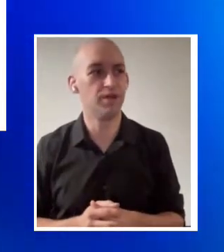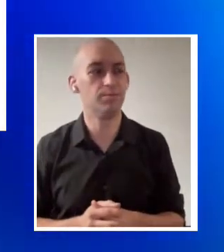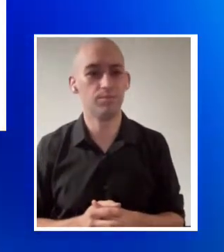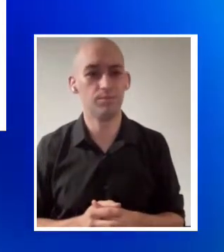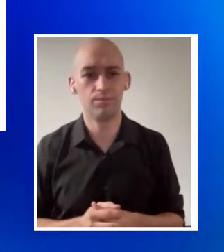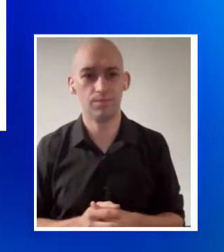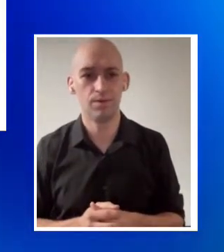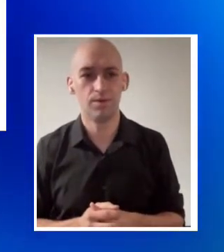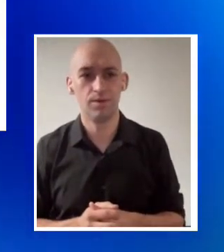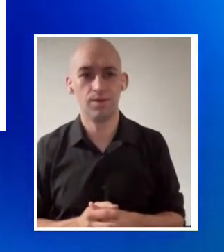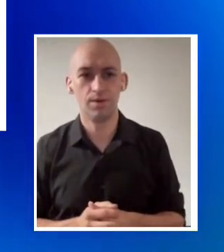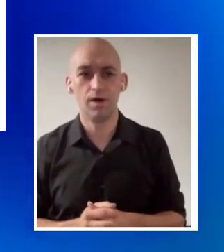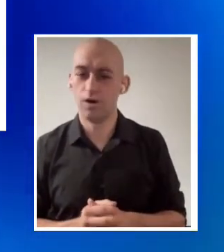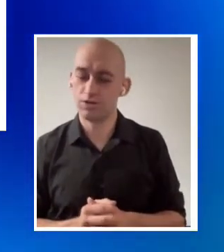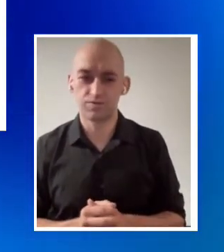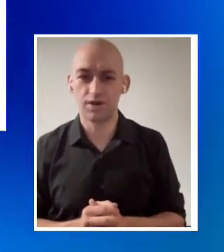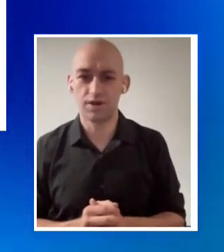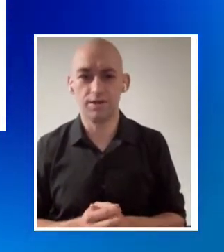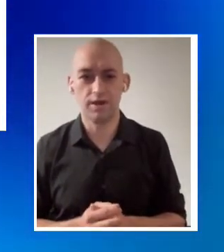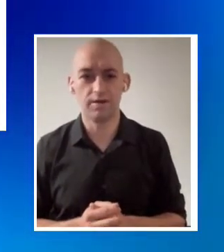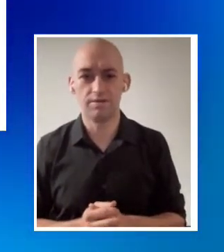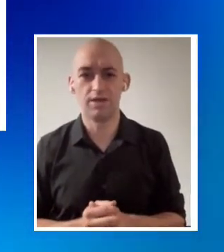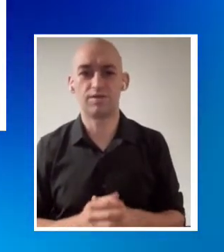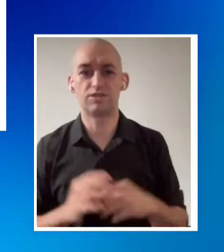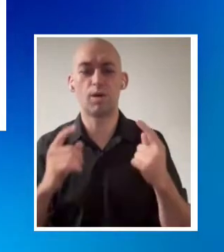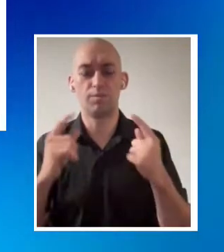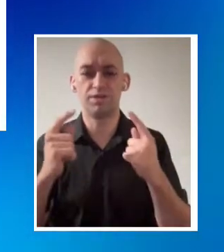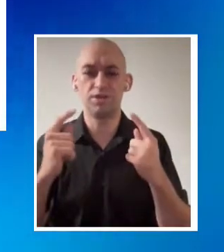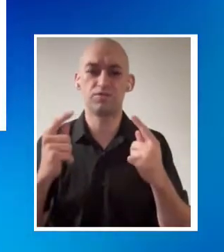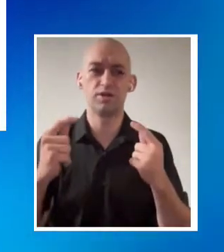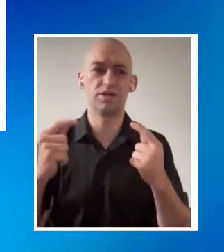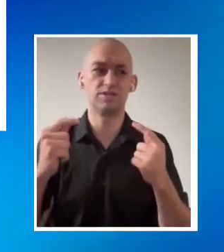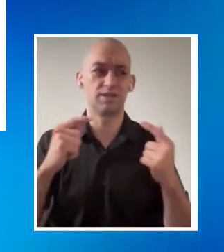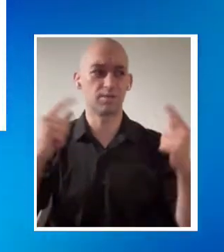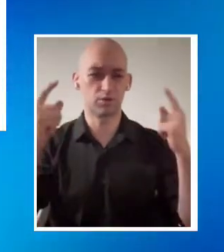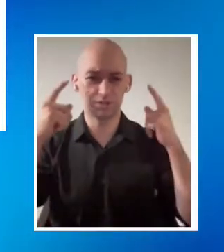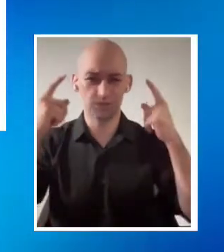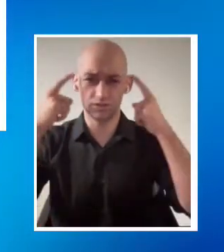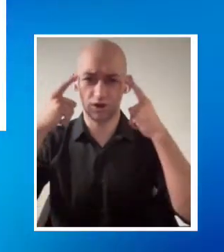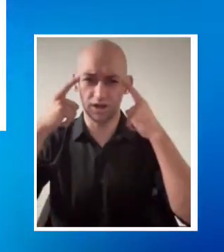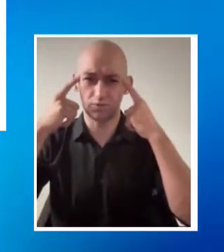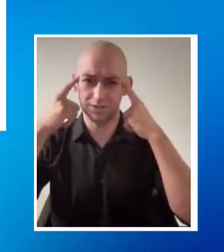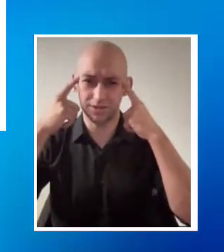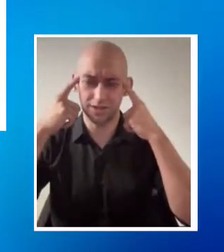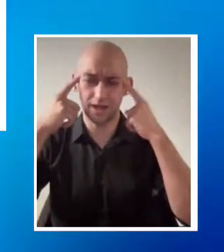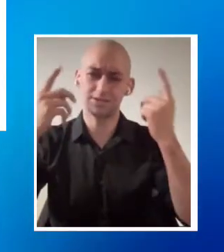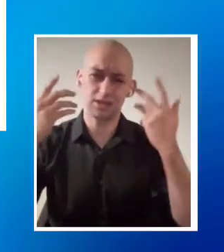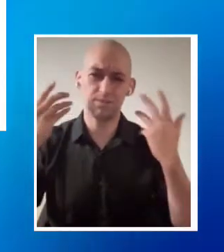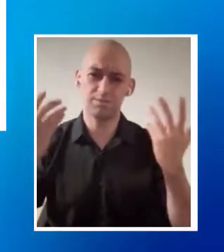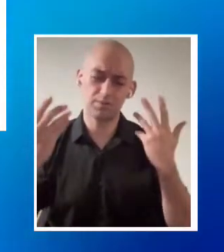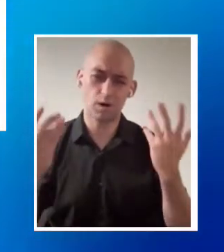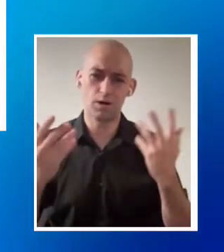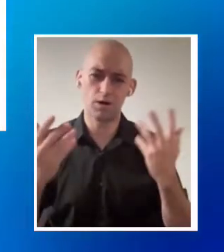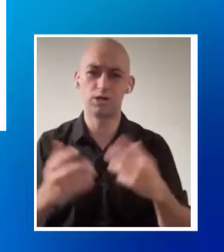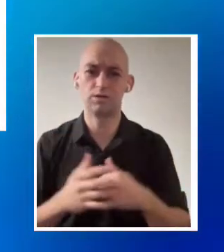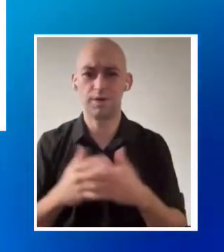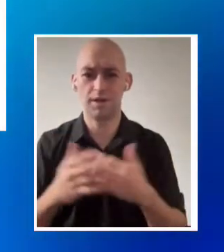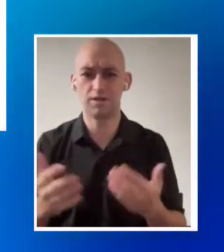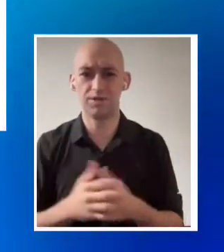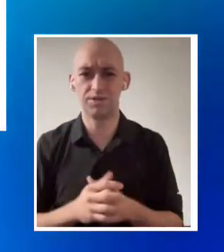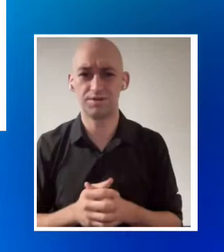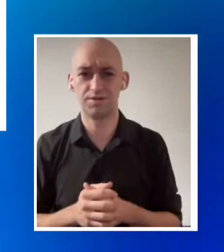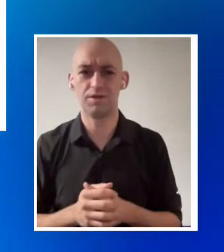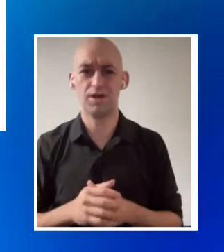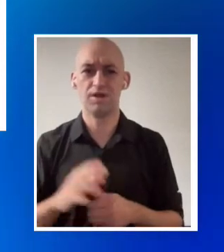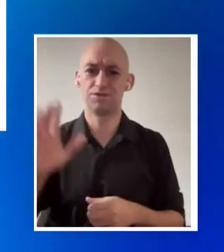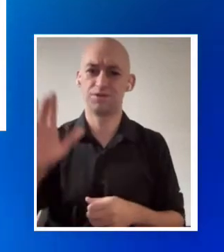was a little fast. So yeah, as fast as you want, but then you have to realize that like a person who's trying to process that, it's going to be harder depending